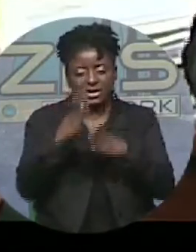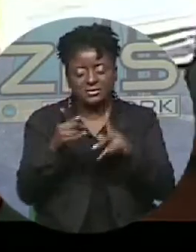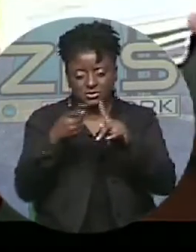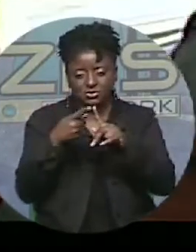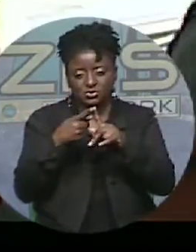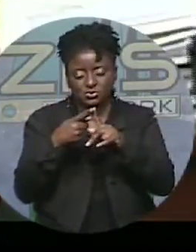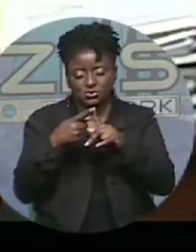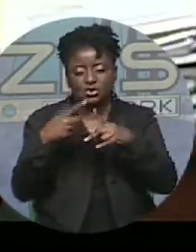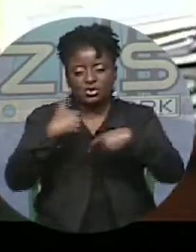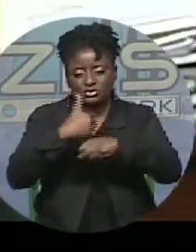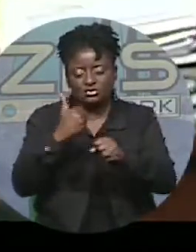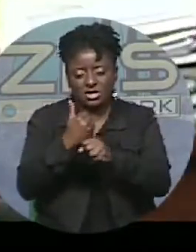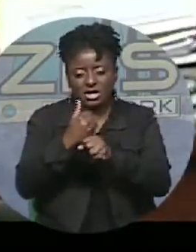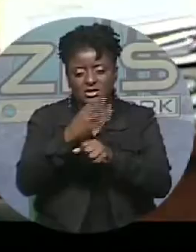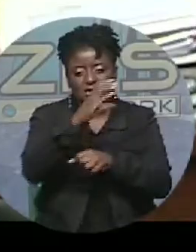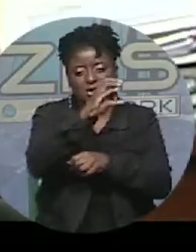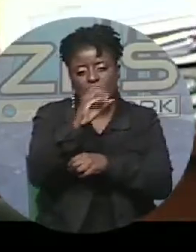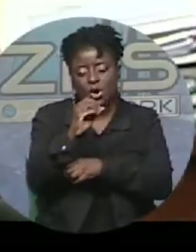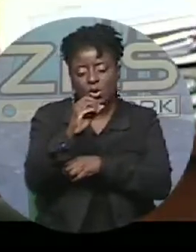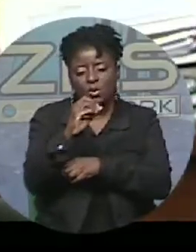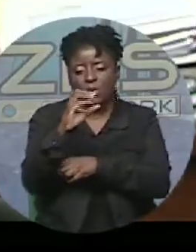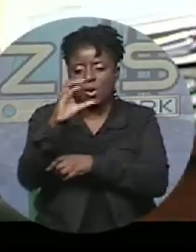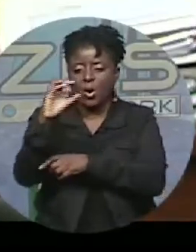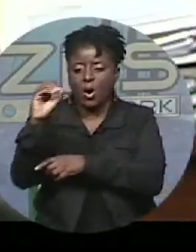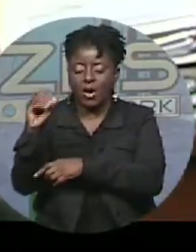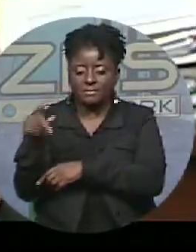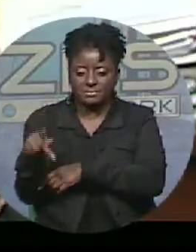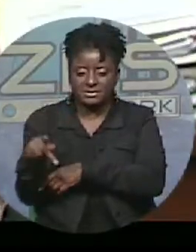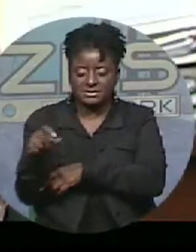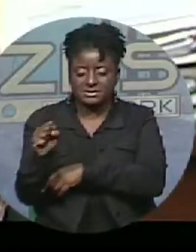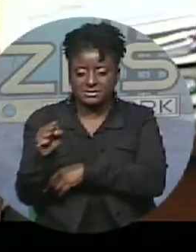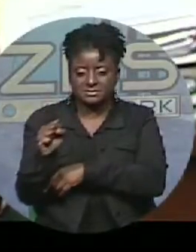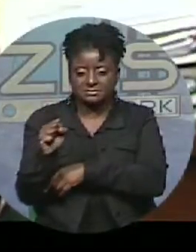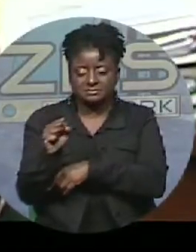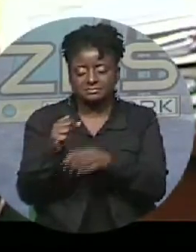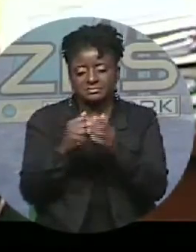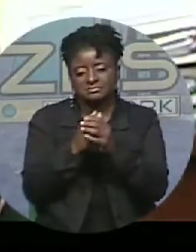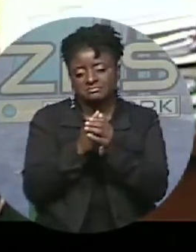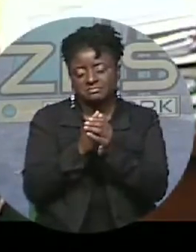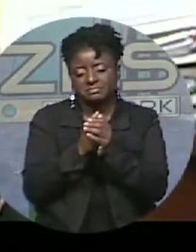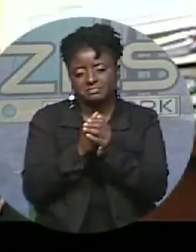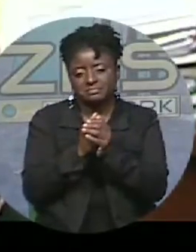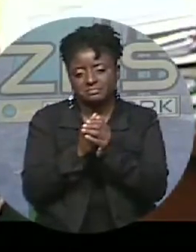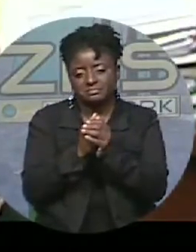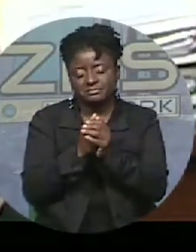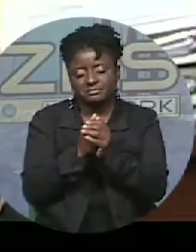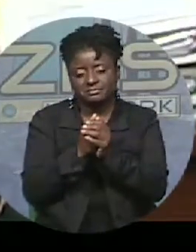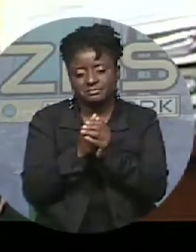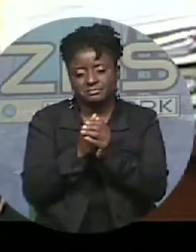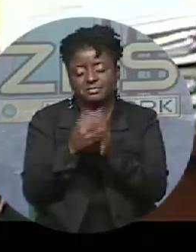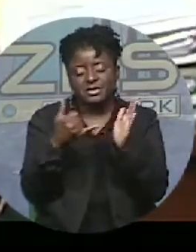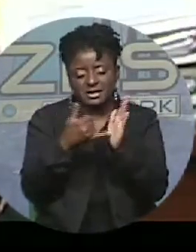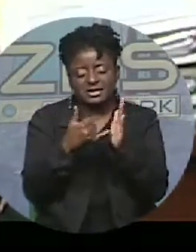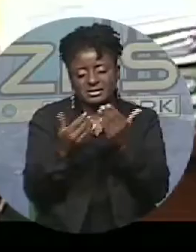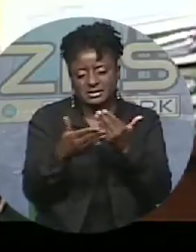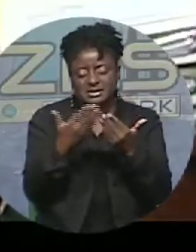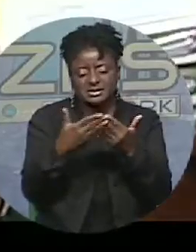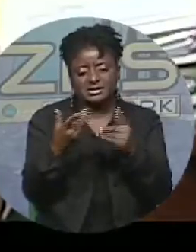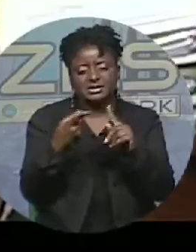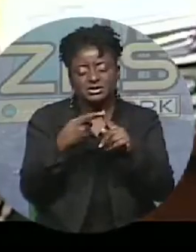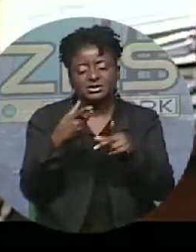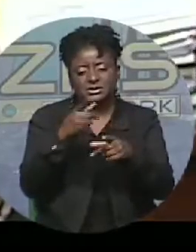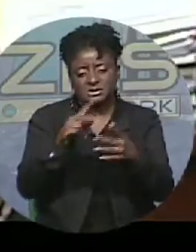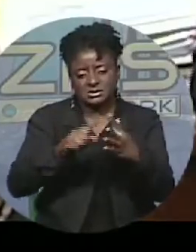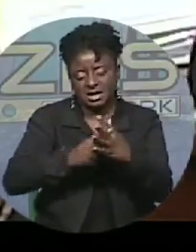the brotherhood and sisterhood of churches and lodges, it's easy to start and operate credit